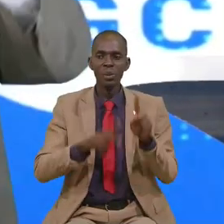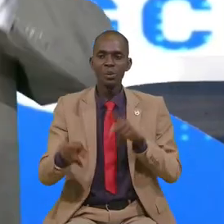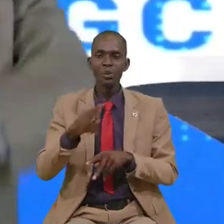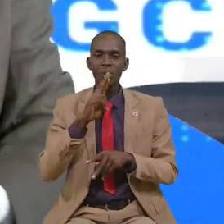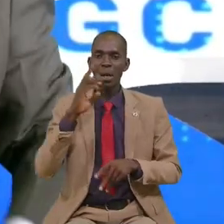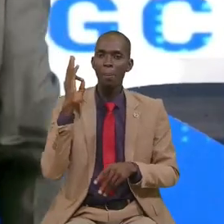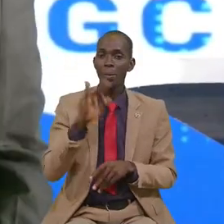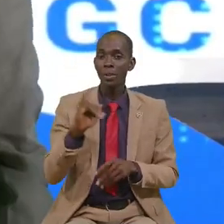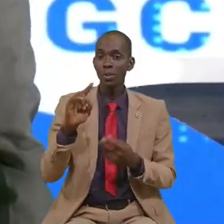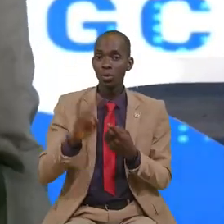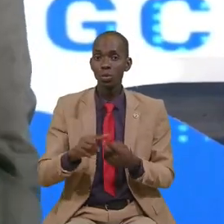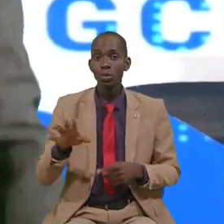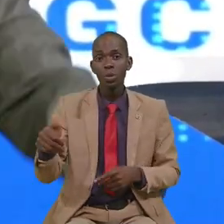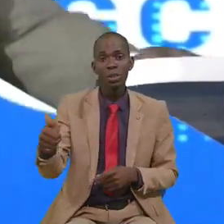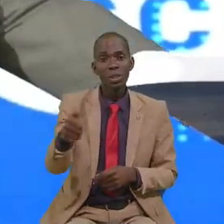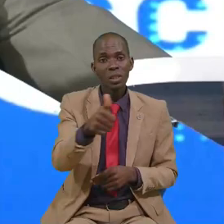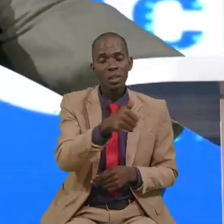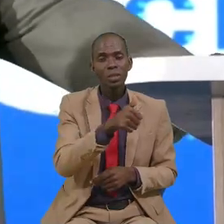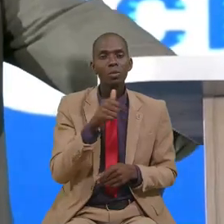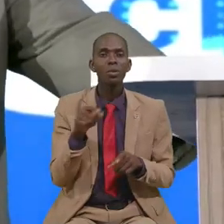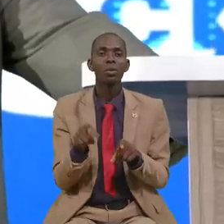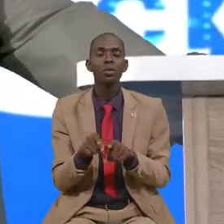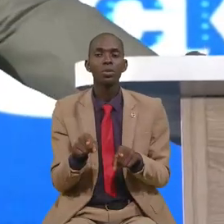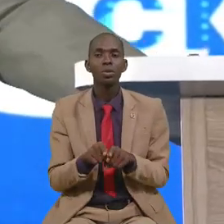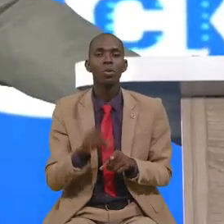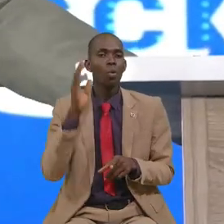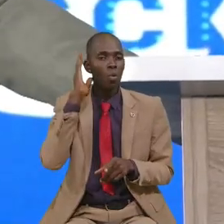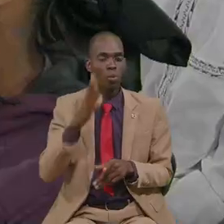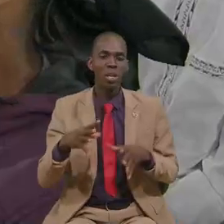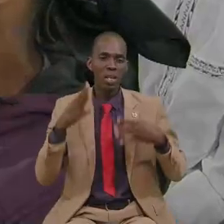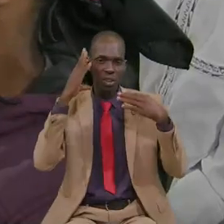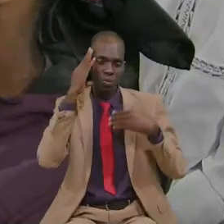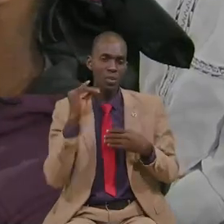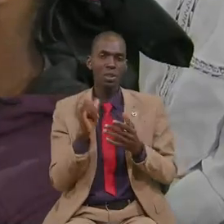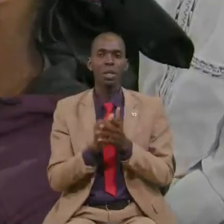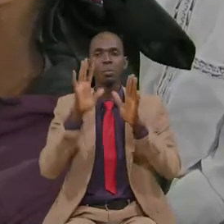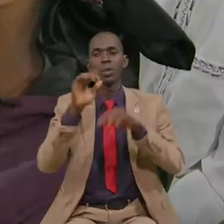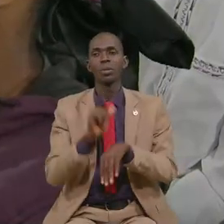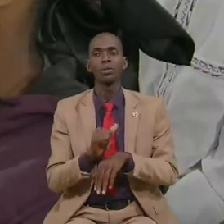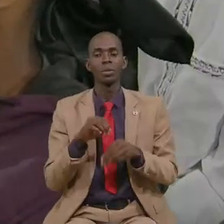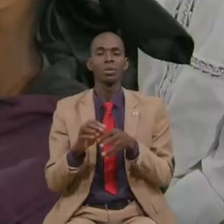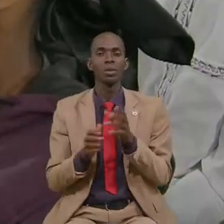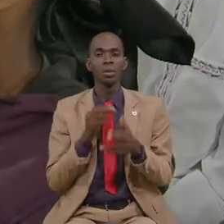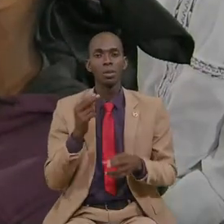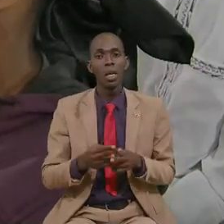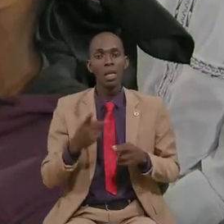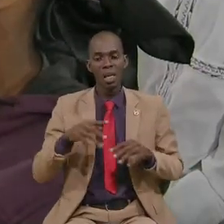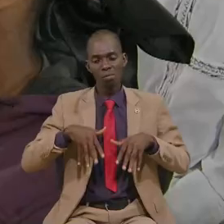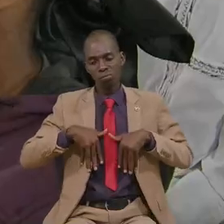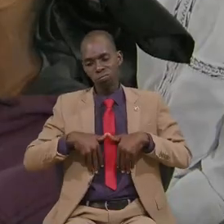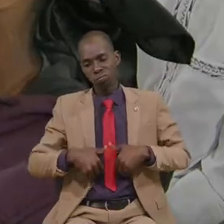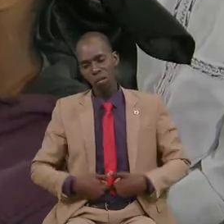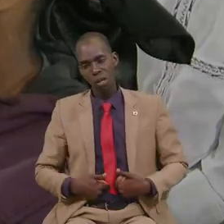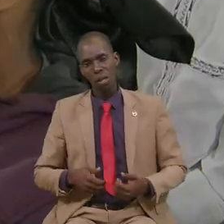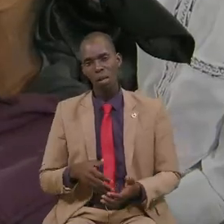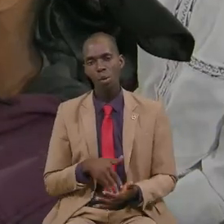you yourself as well, you will experience that miracle. The tiredness will be